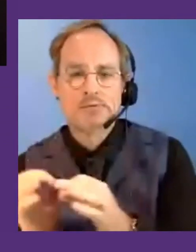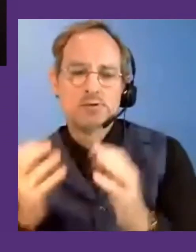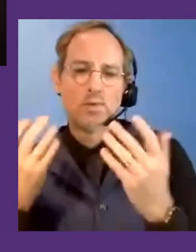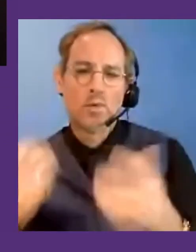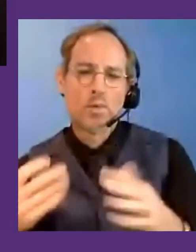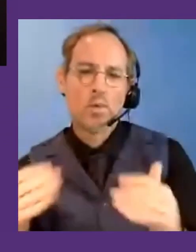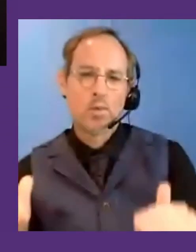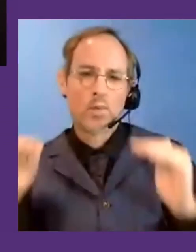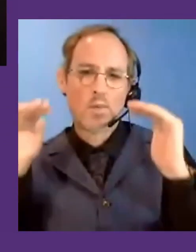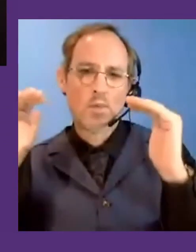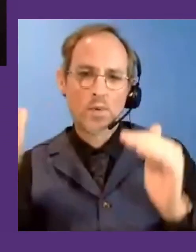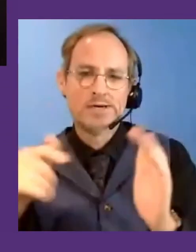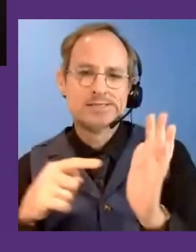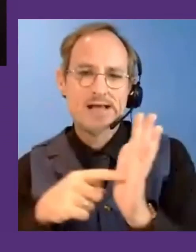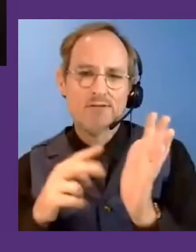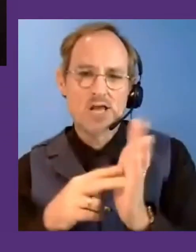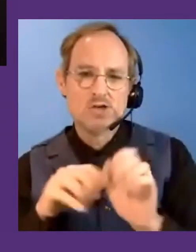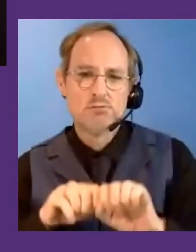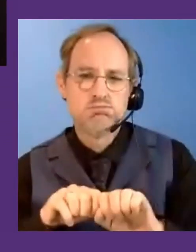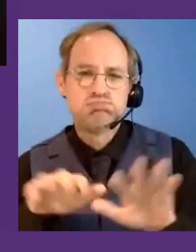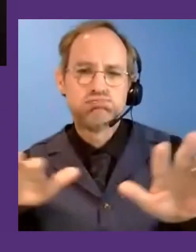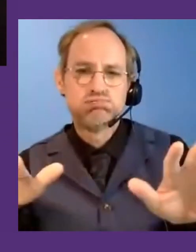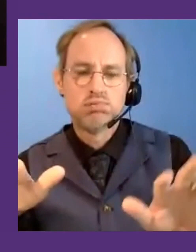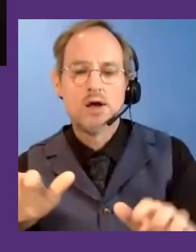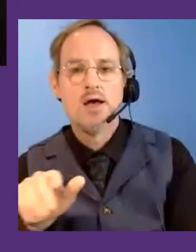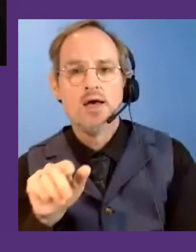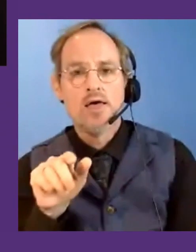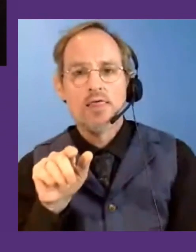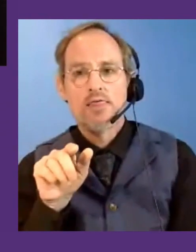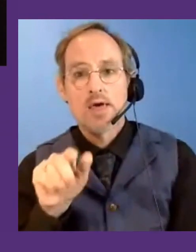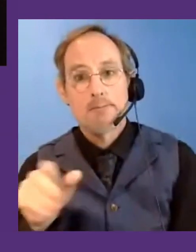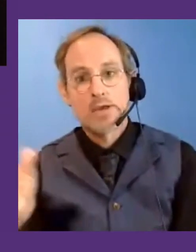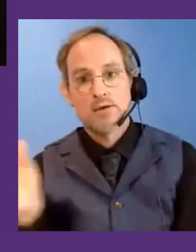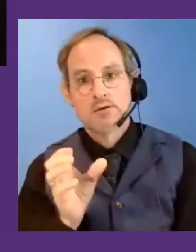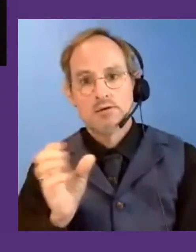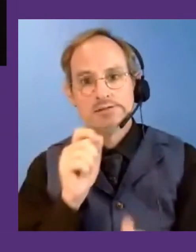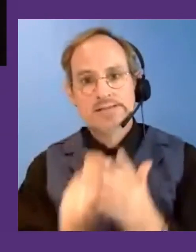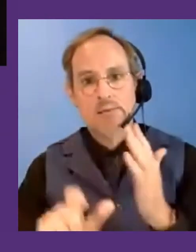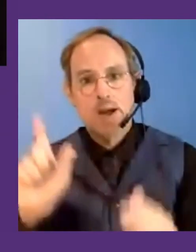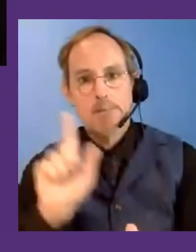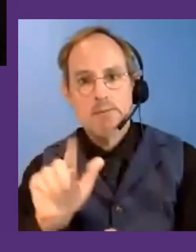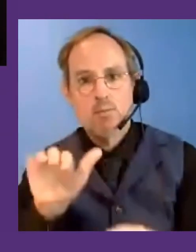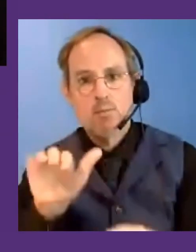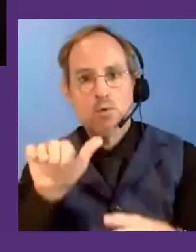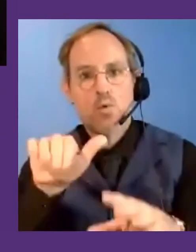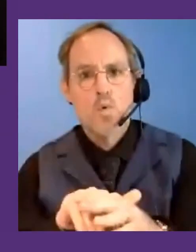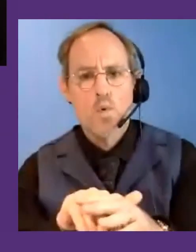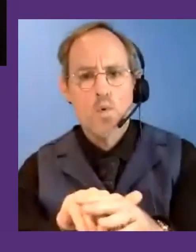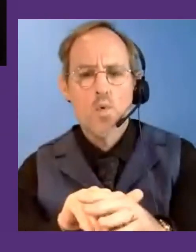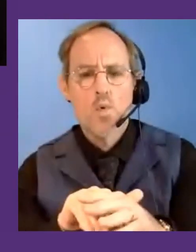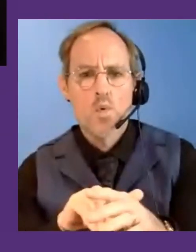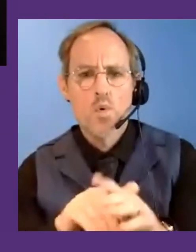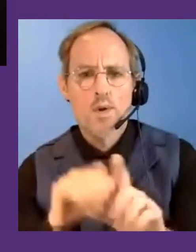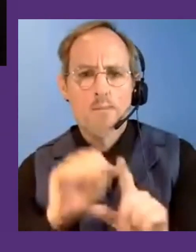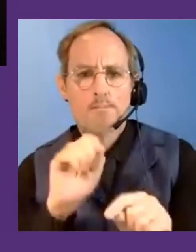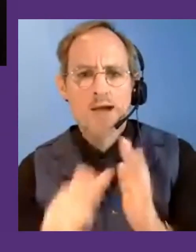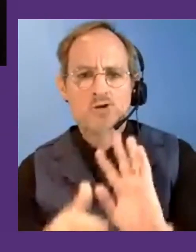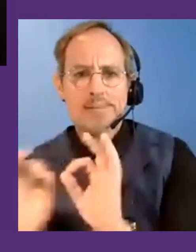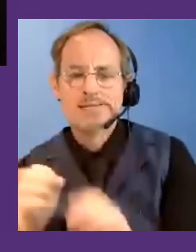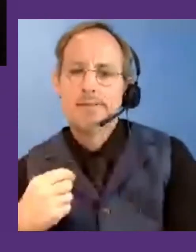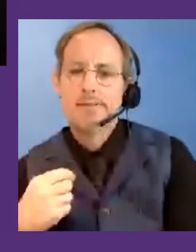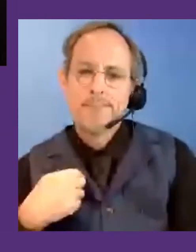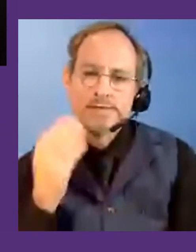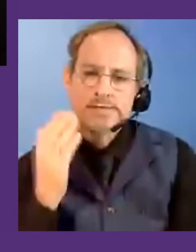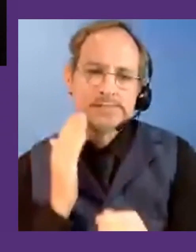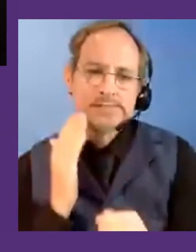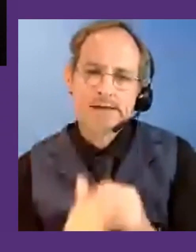just absolutely amazing. So to have disabled people as part of that, because I know I'll never be a Paralympian, but